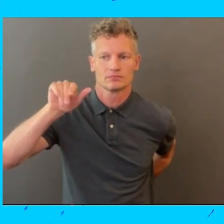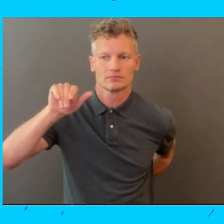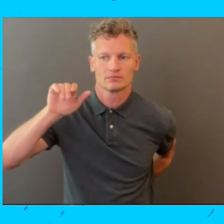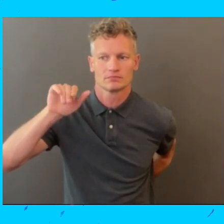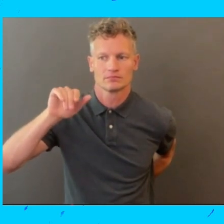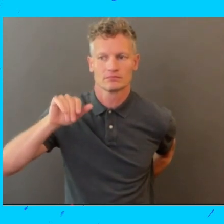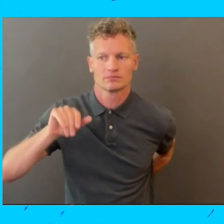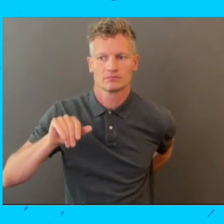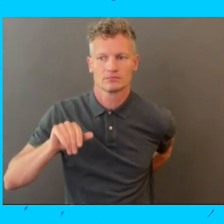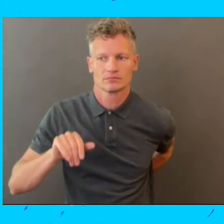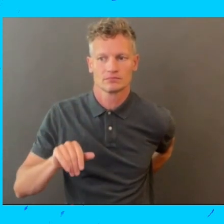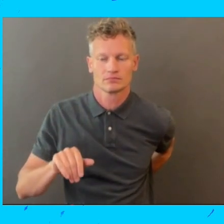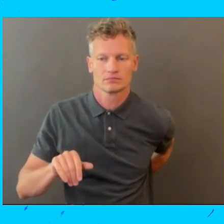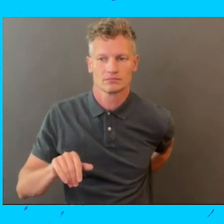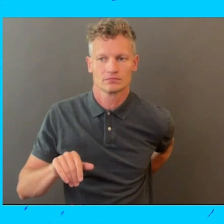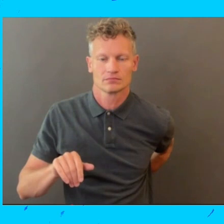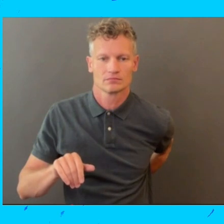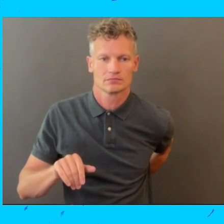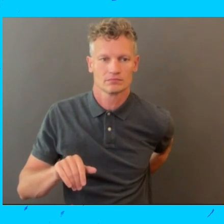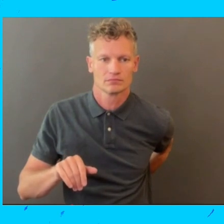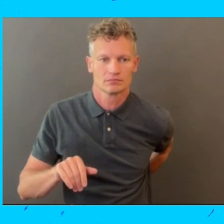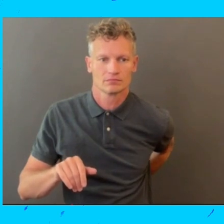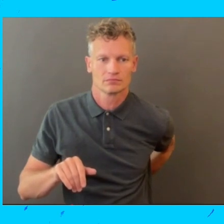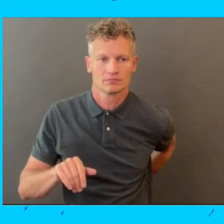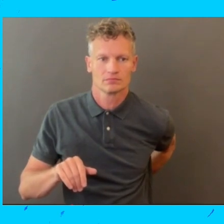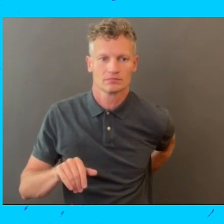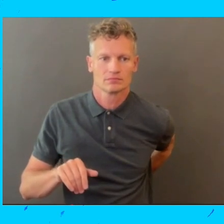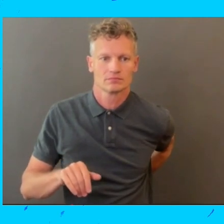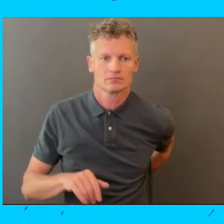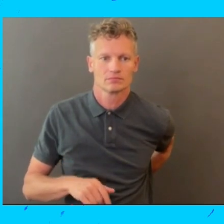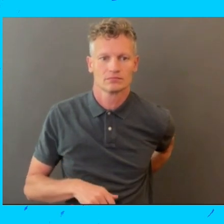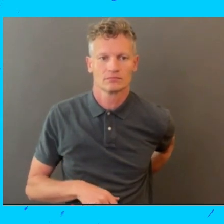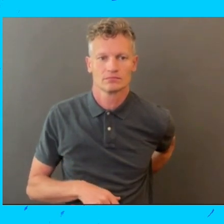well-being needs and to work toward a healthier future for all young people.